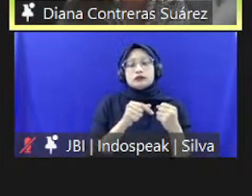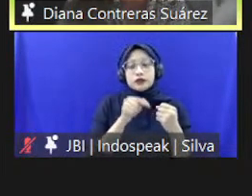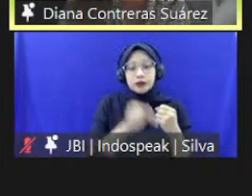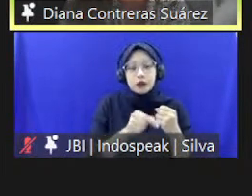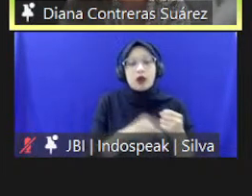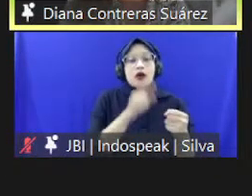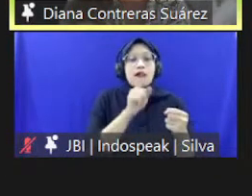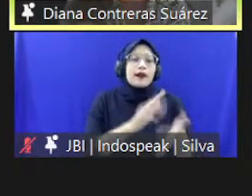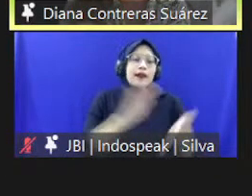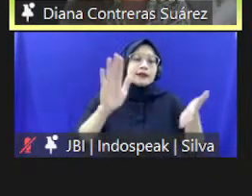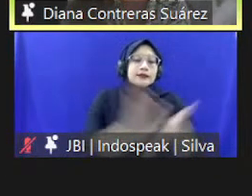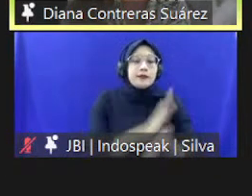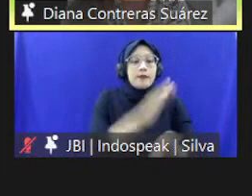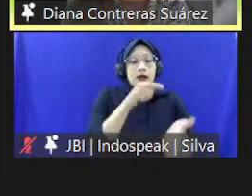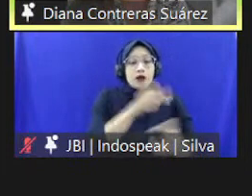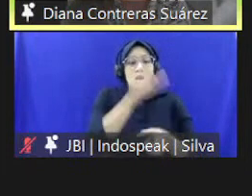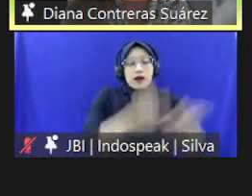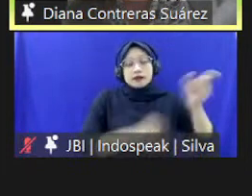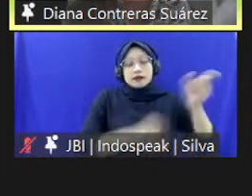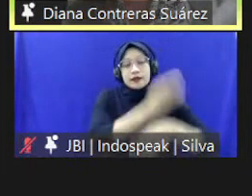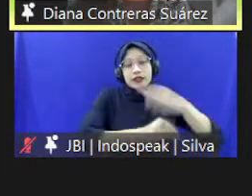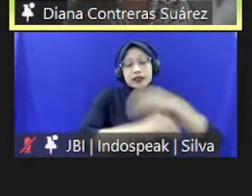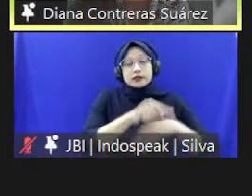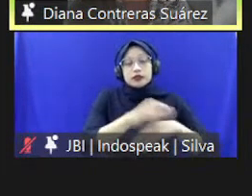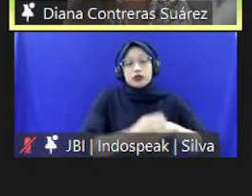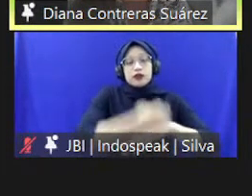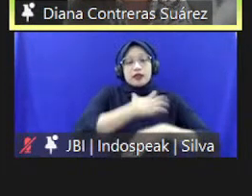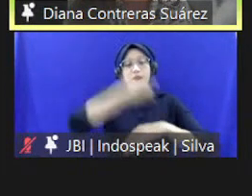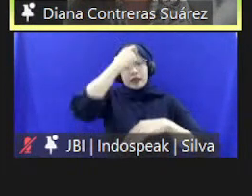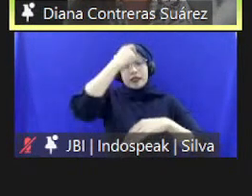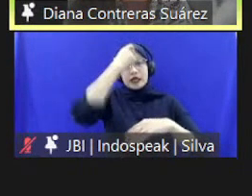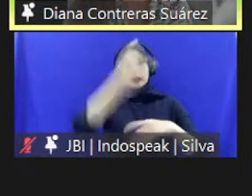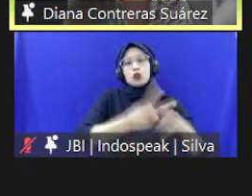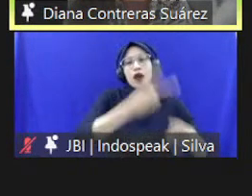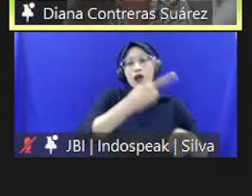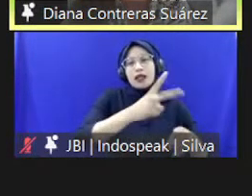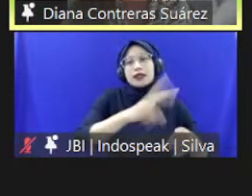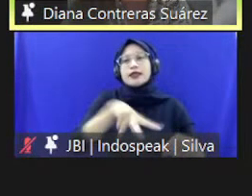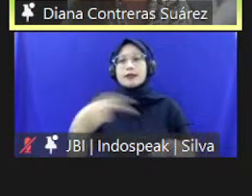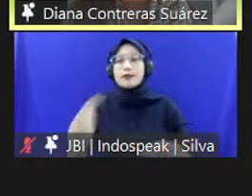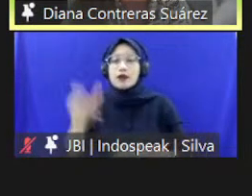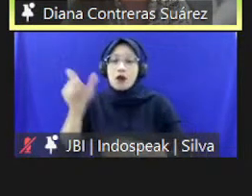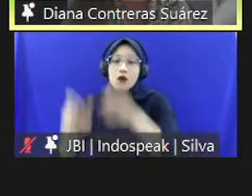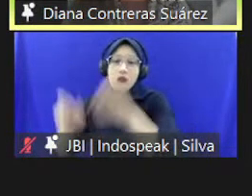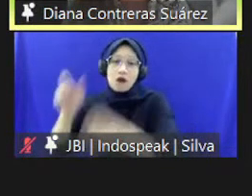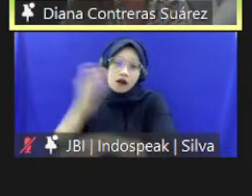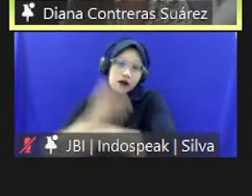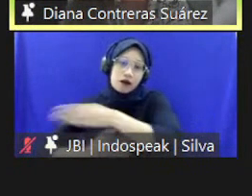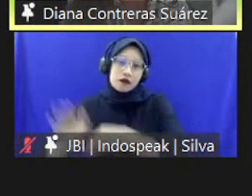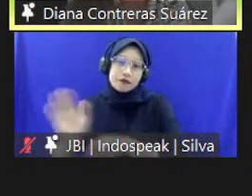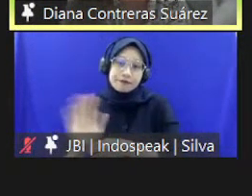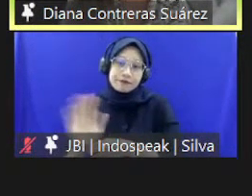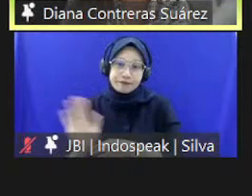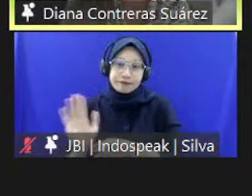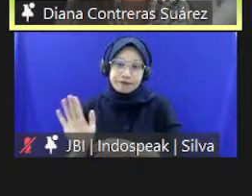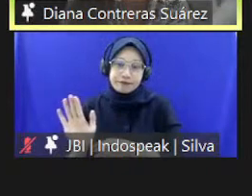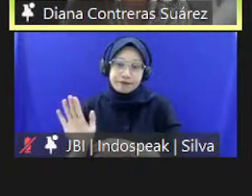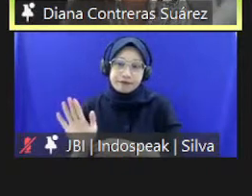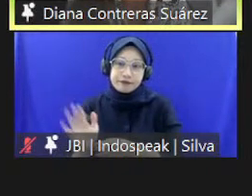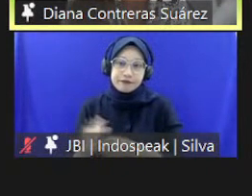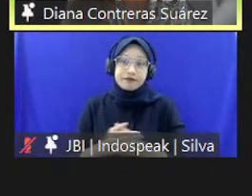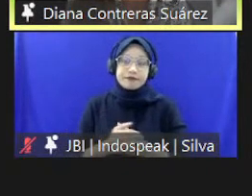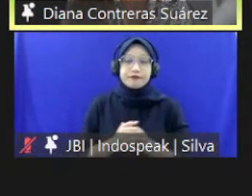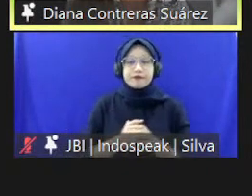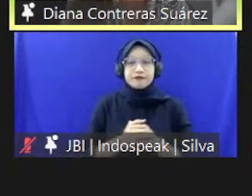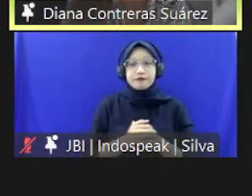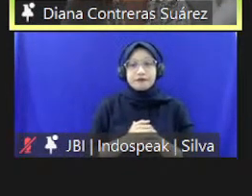disabilities, which means if we proxy the report of health problems as a health status, that